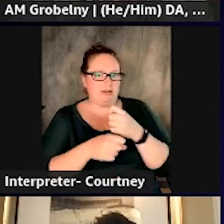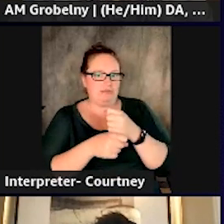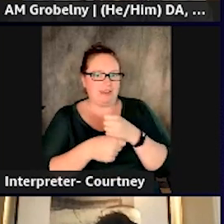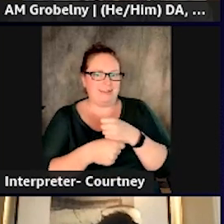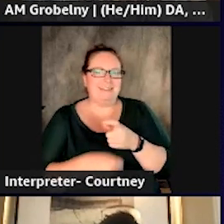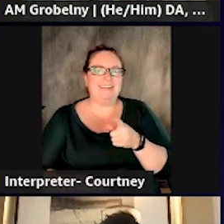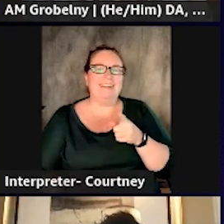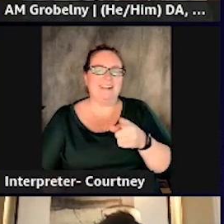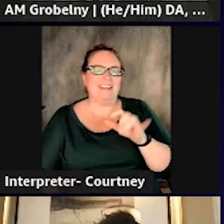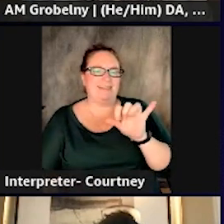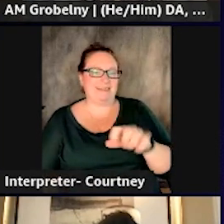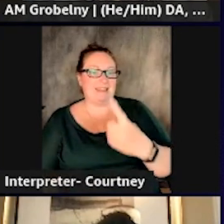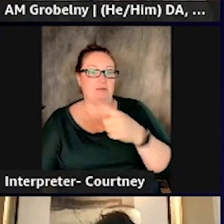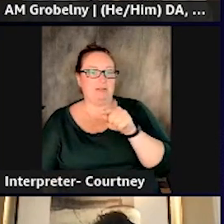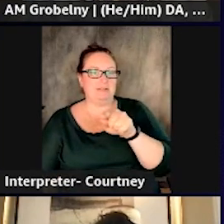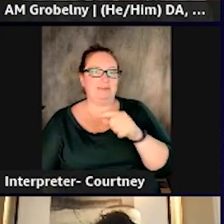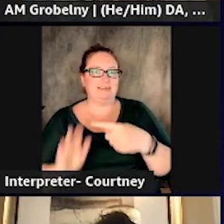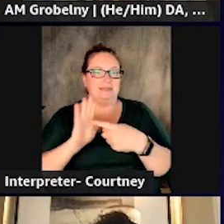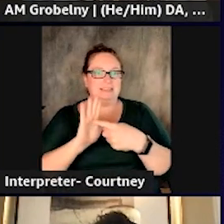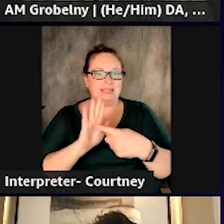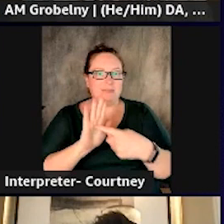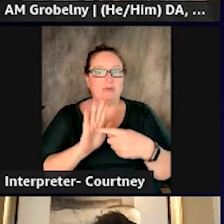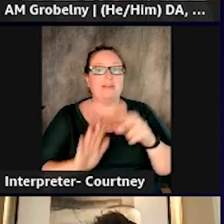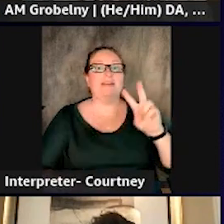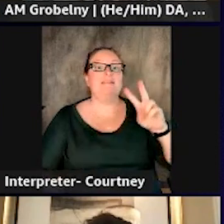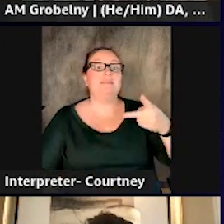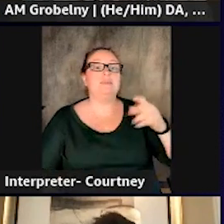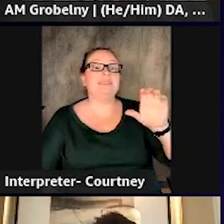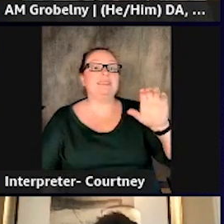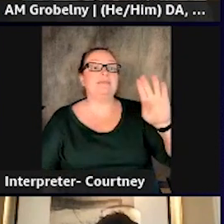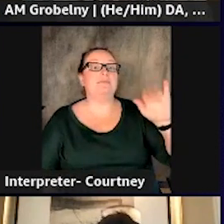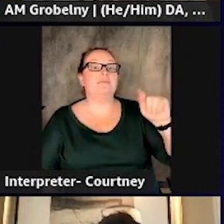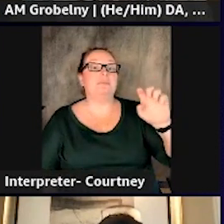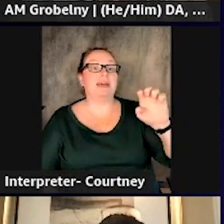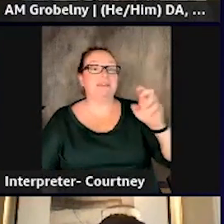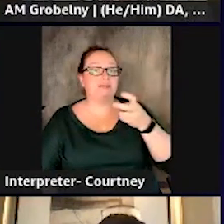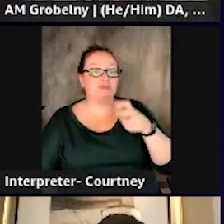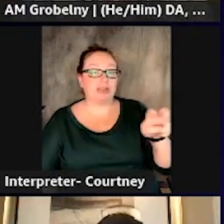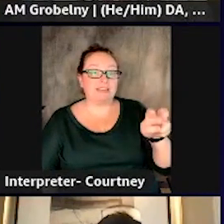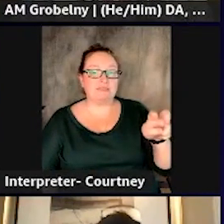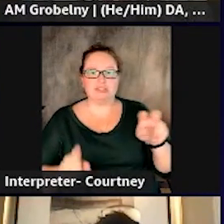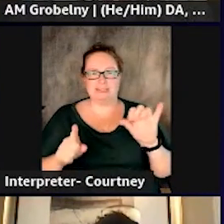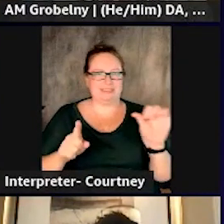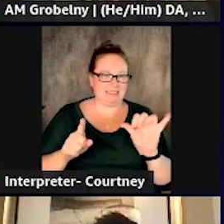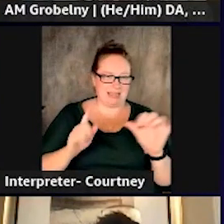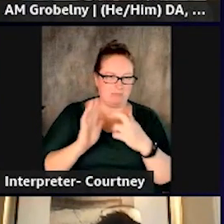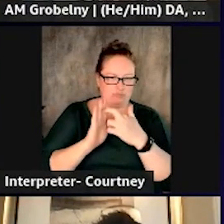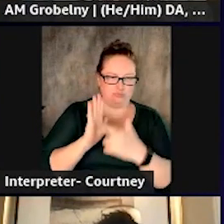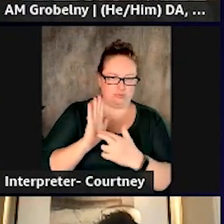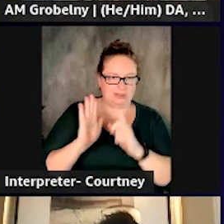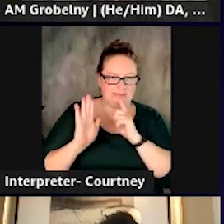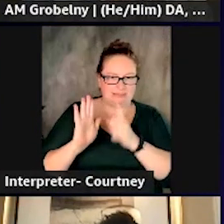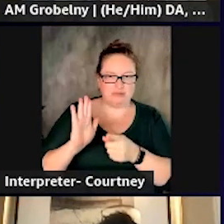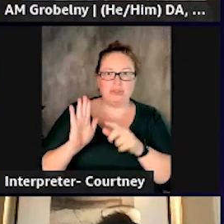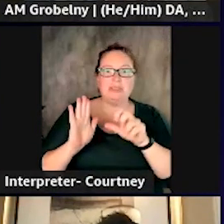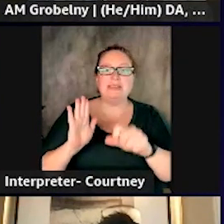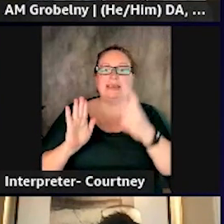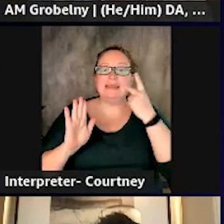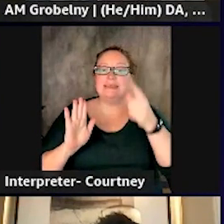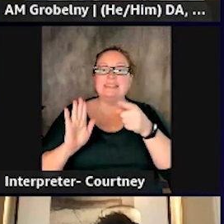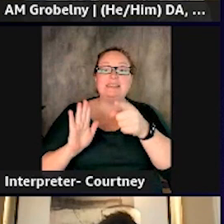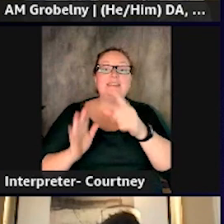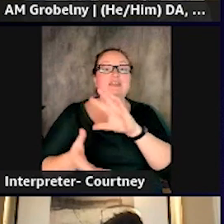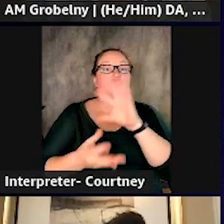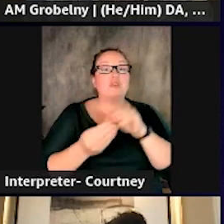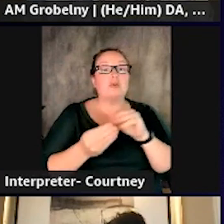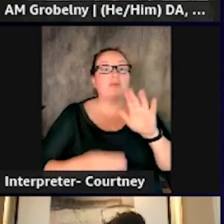one as an example, which is the VPC byte transfers. This is the same rule, essentially, and you can see the total bytes transferred between